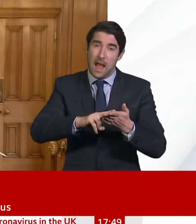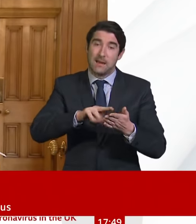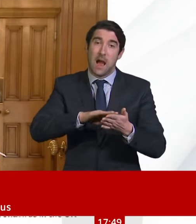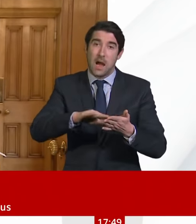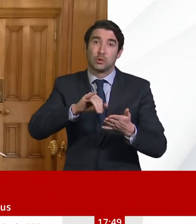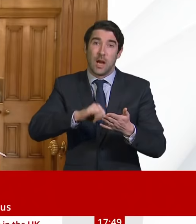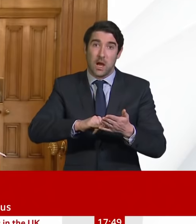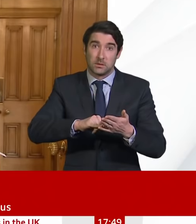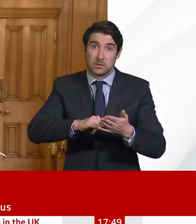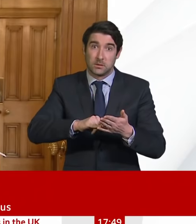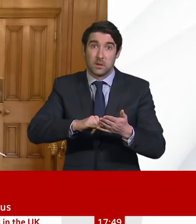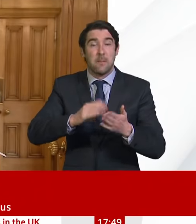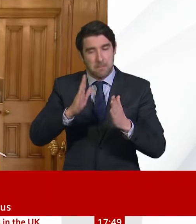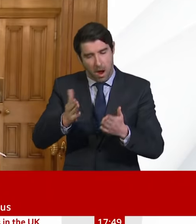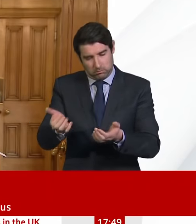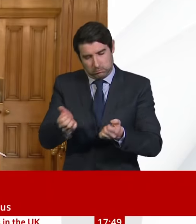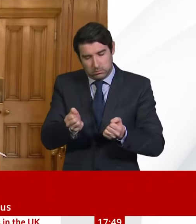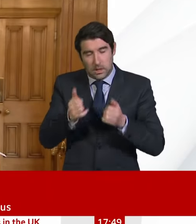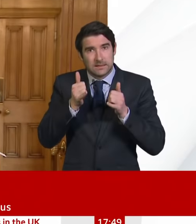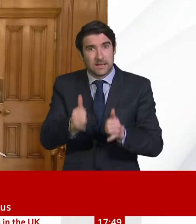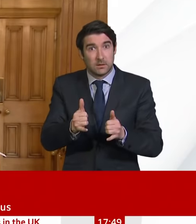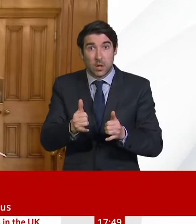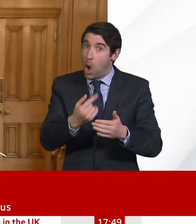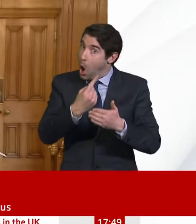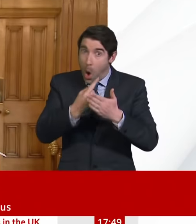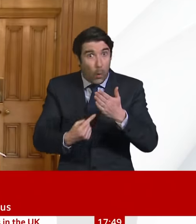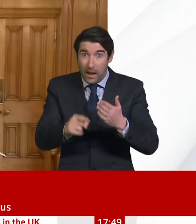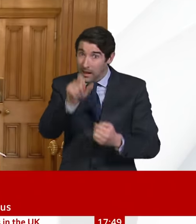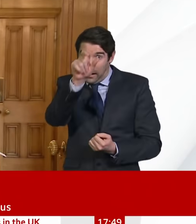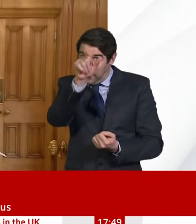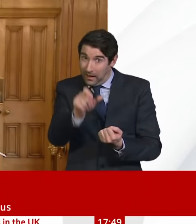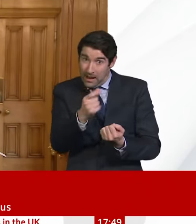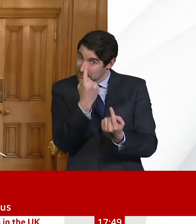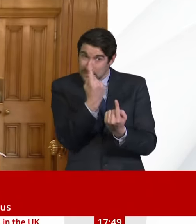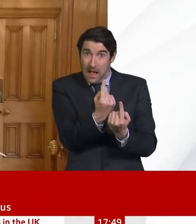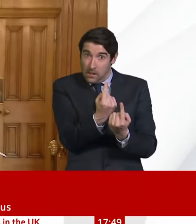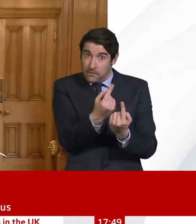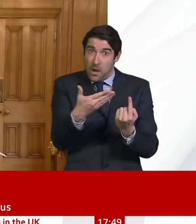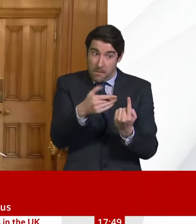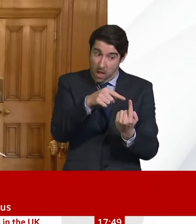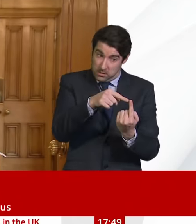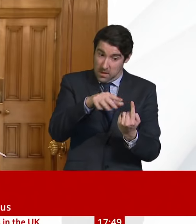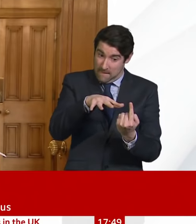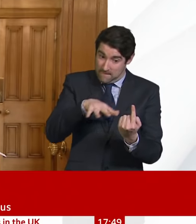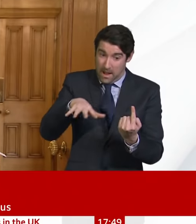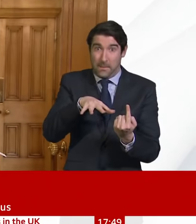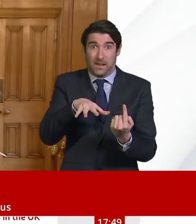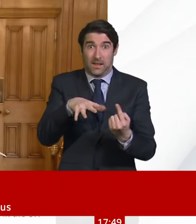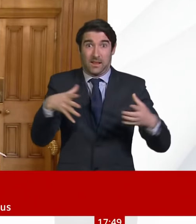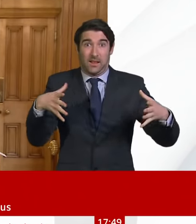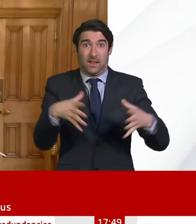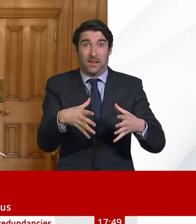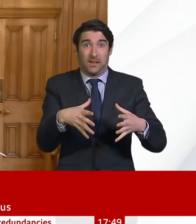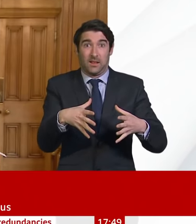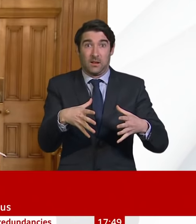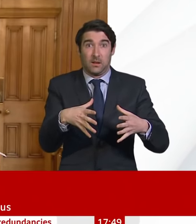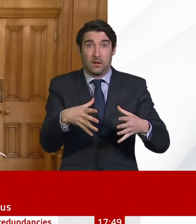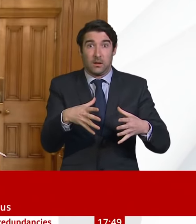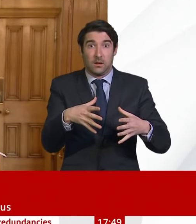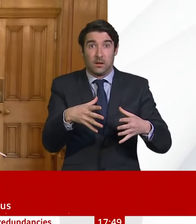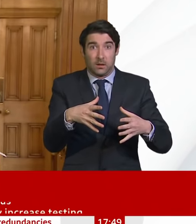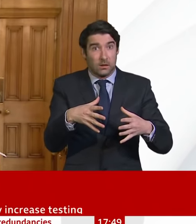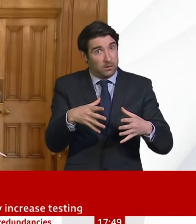one, and crucially, their families. Because sometimes some NHS staff have to stay at home because of they're following